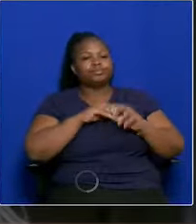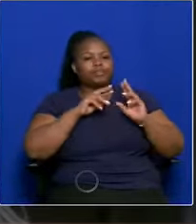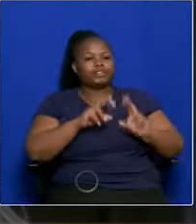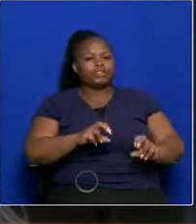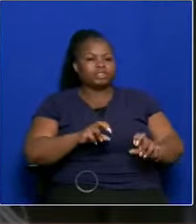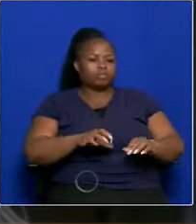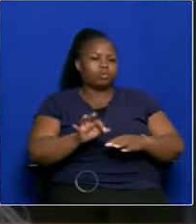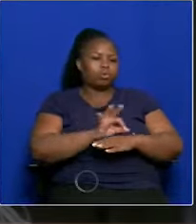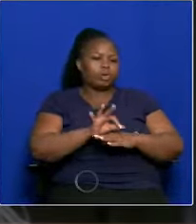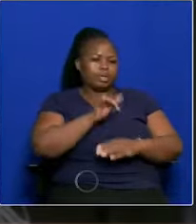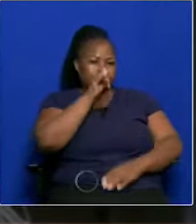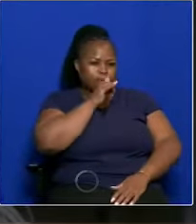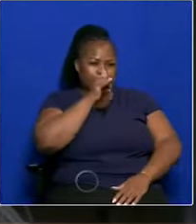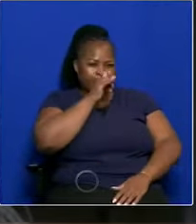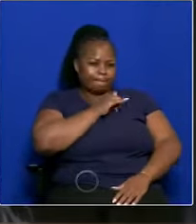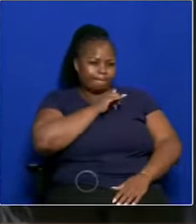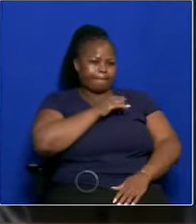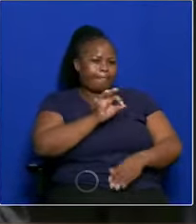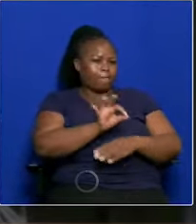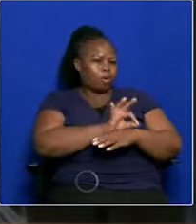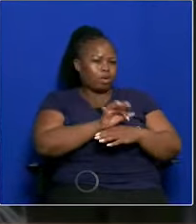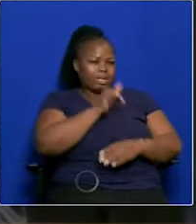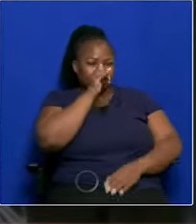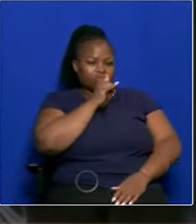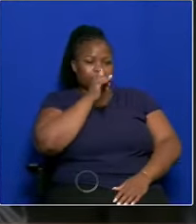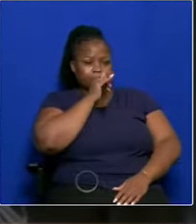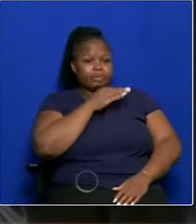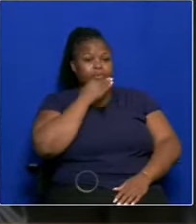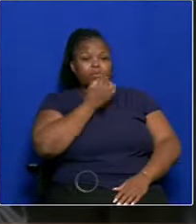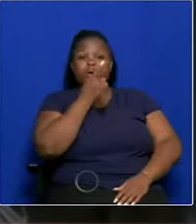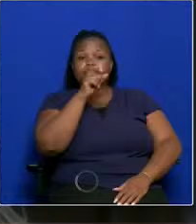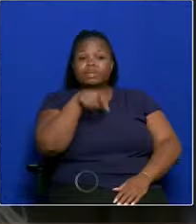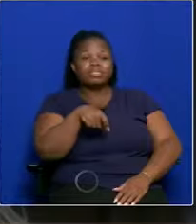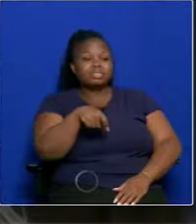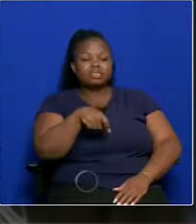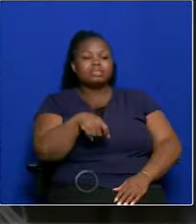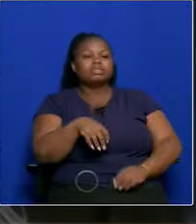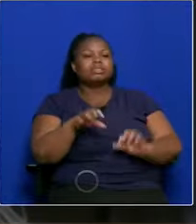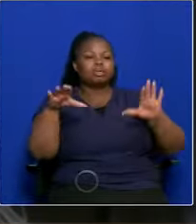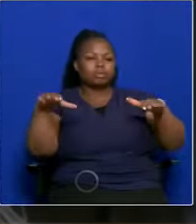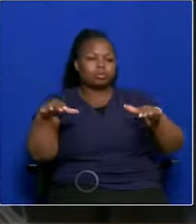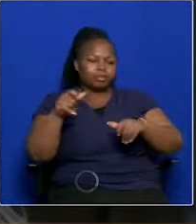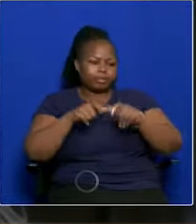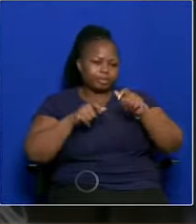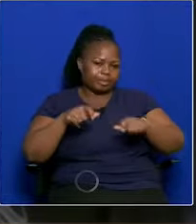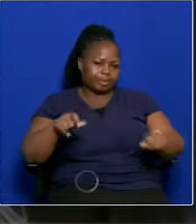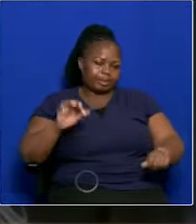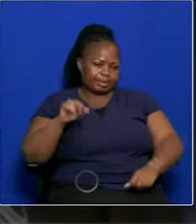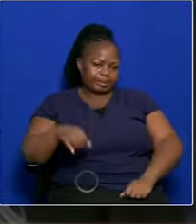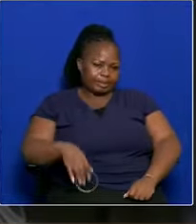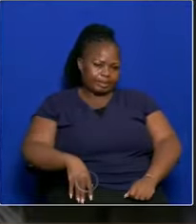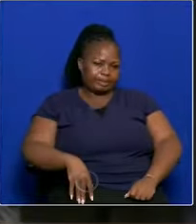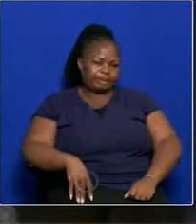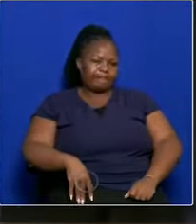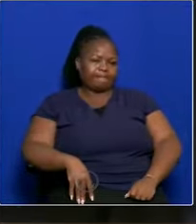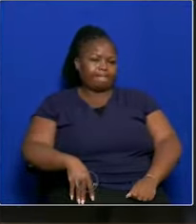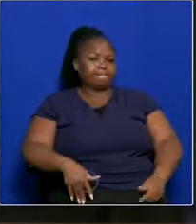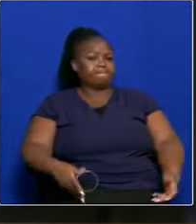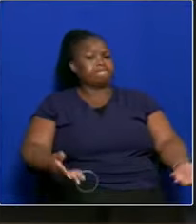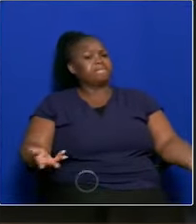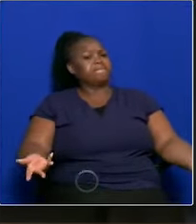crime. Organized crime is not one person, it's a group of people. It's a group of people, yes. So at that stage, why were you